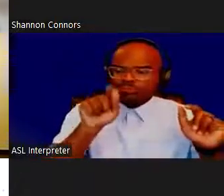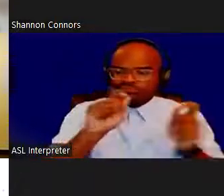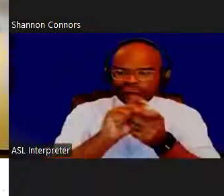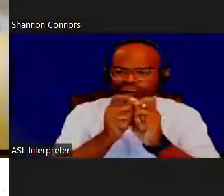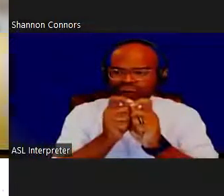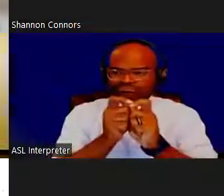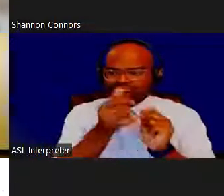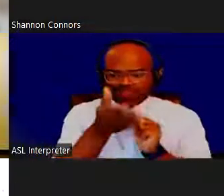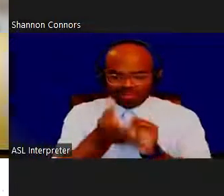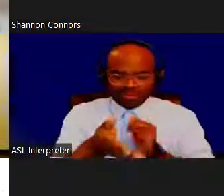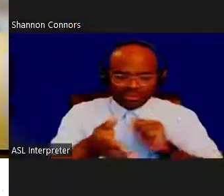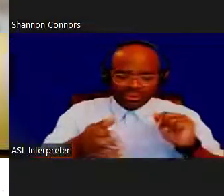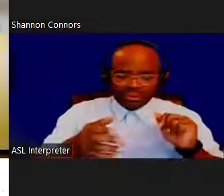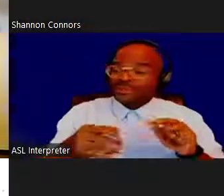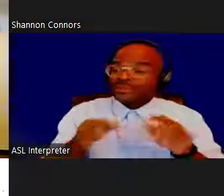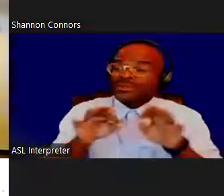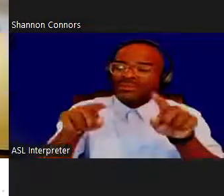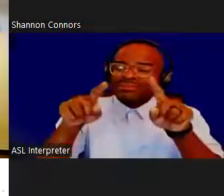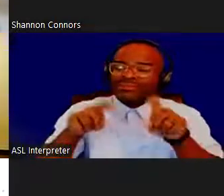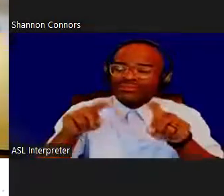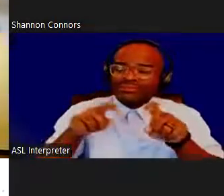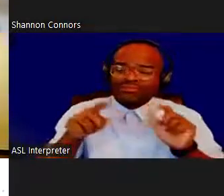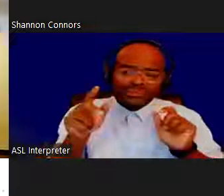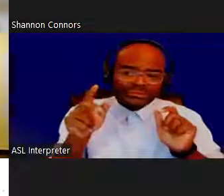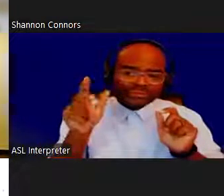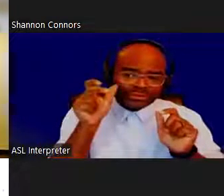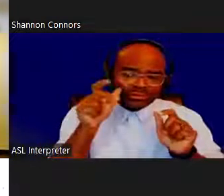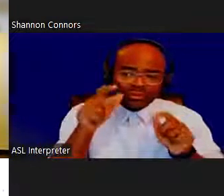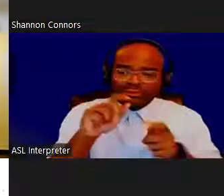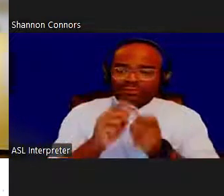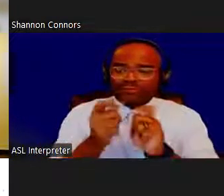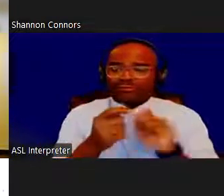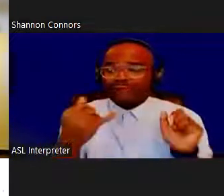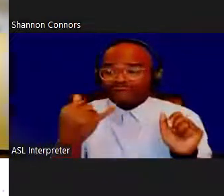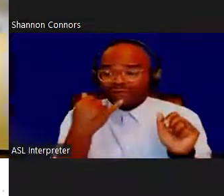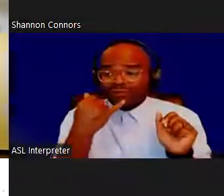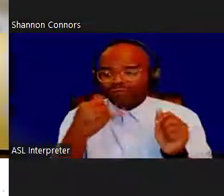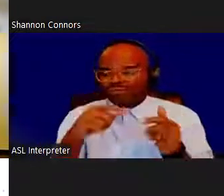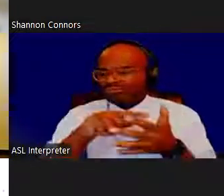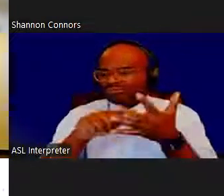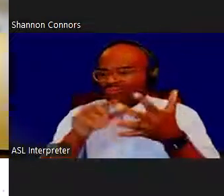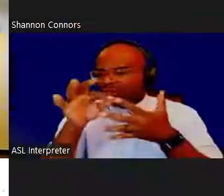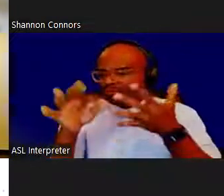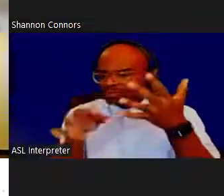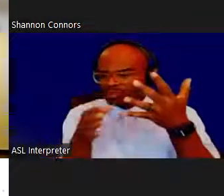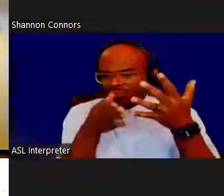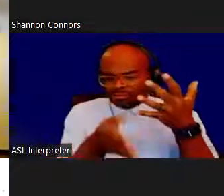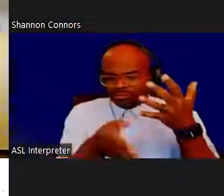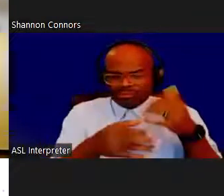you can test your speaker, switch to phone audio, and view other audio settings as needed.